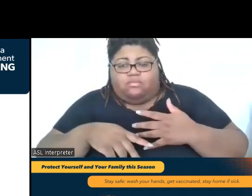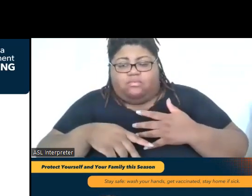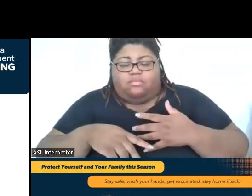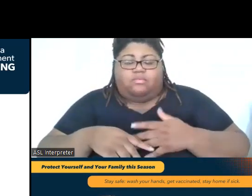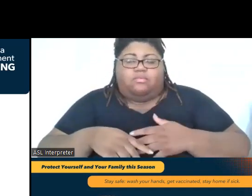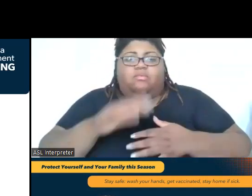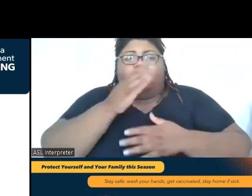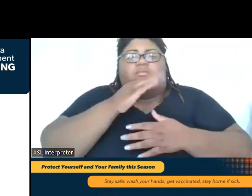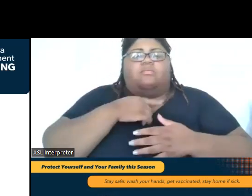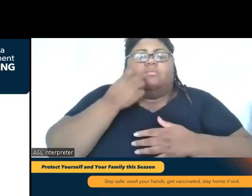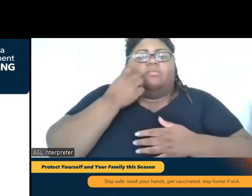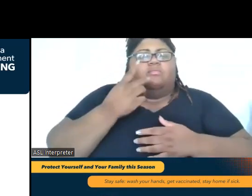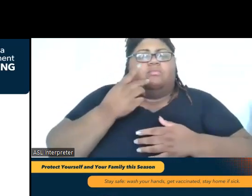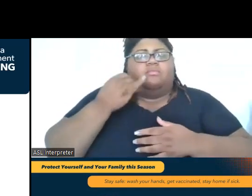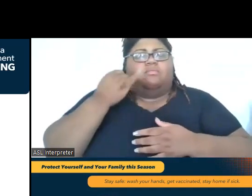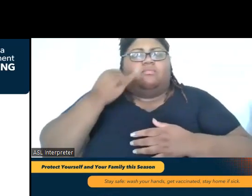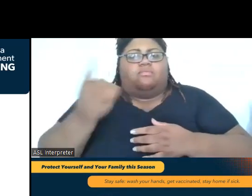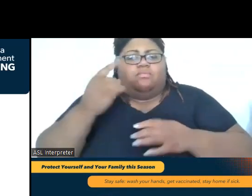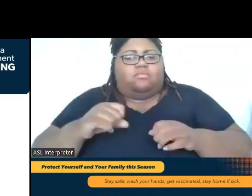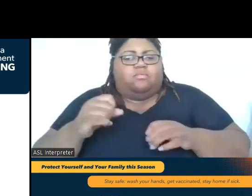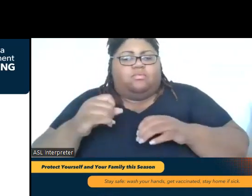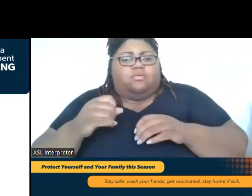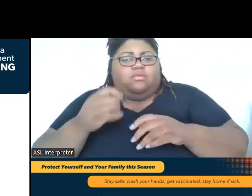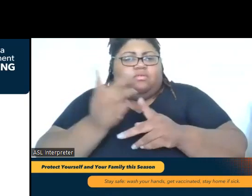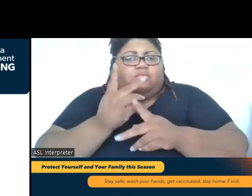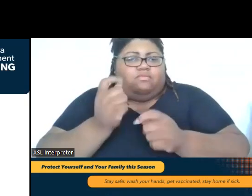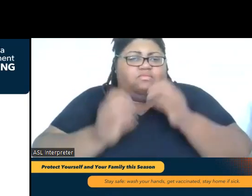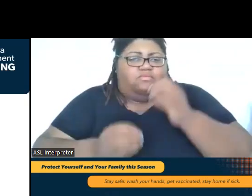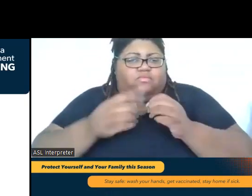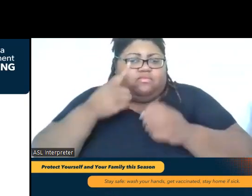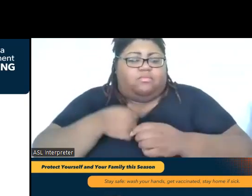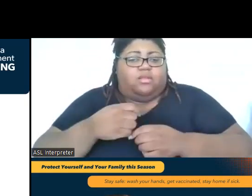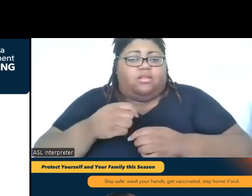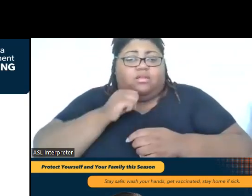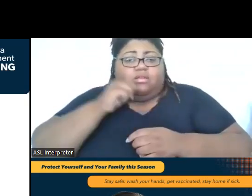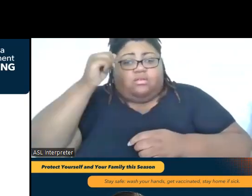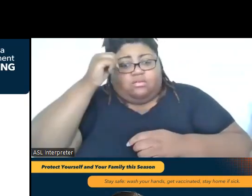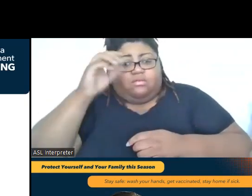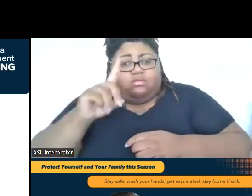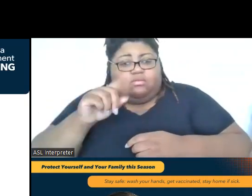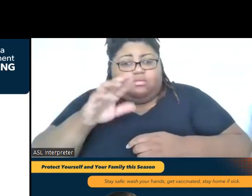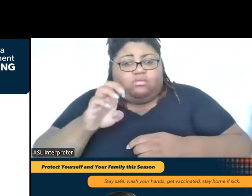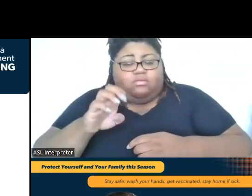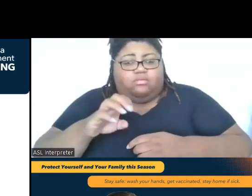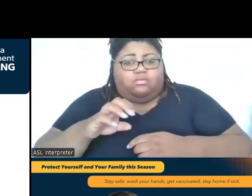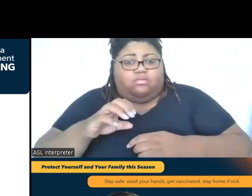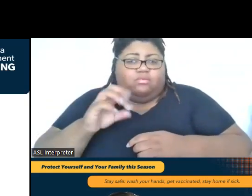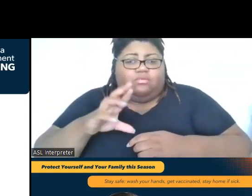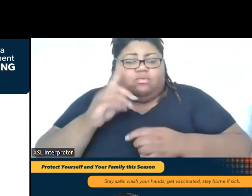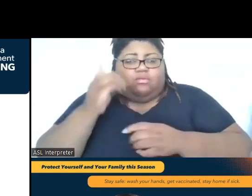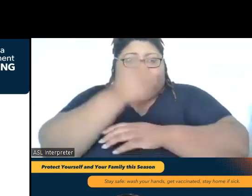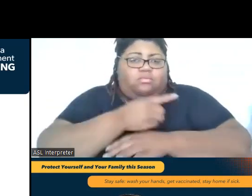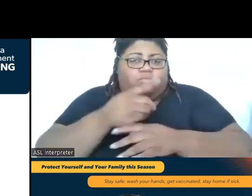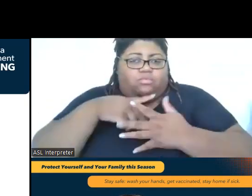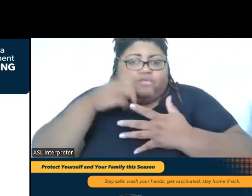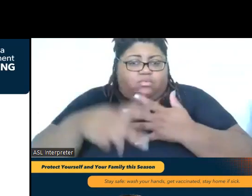others on this call can correct me if I'm wrong, but adult day programs are technically open. They're allowed to open. Maybe some of them might have chosen for themselves